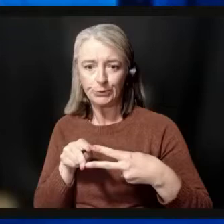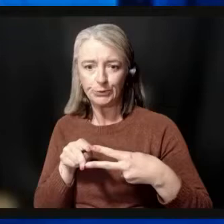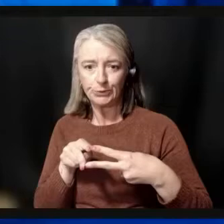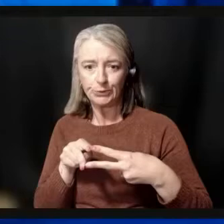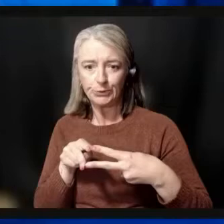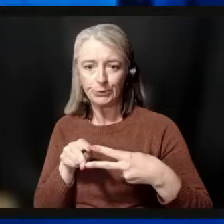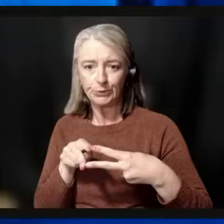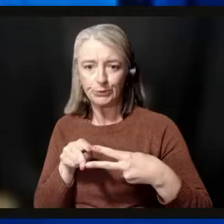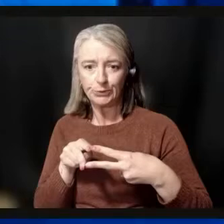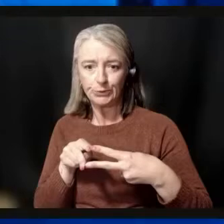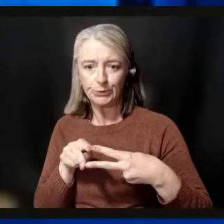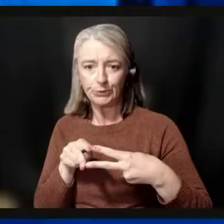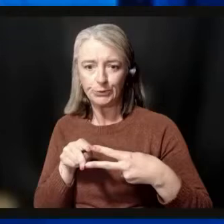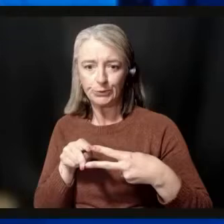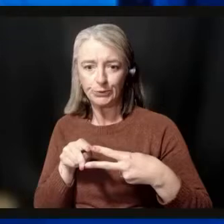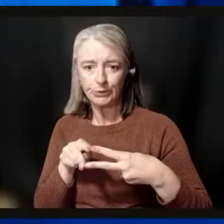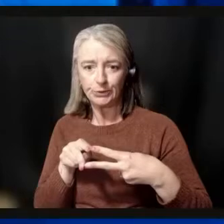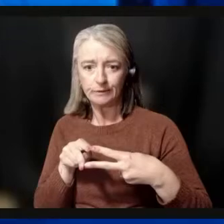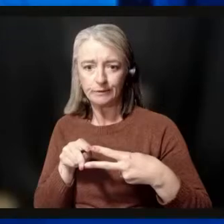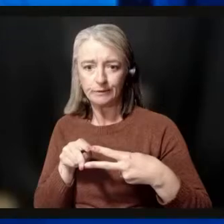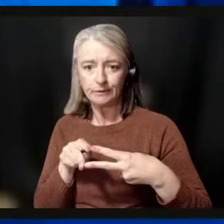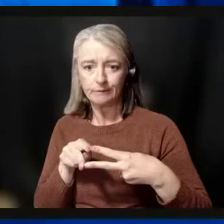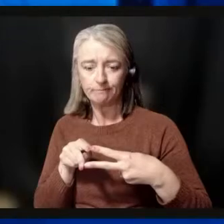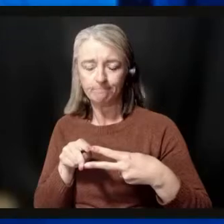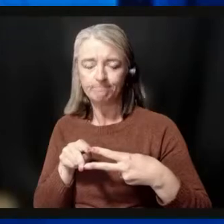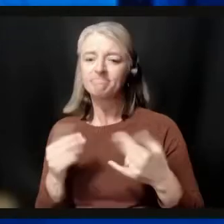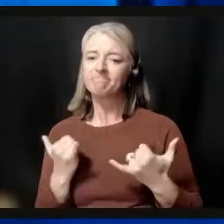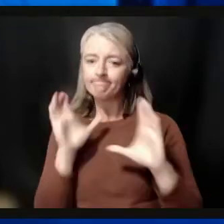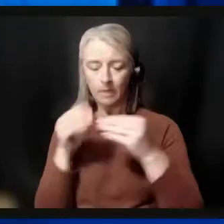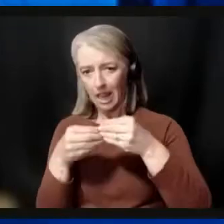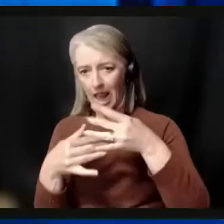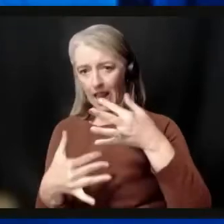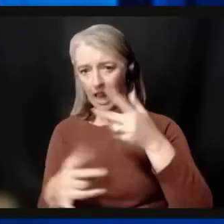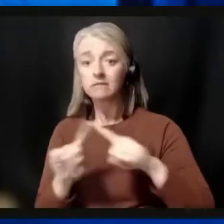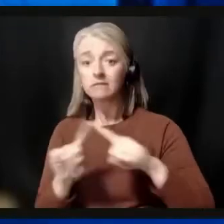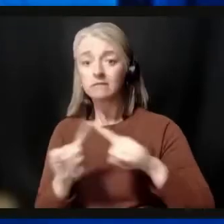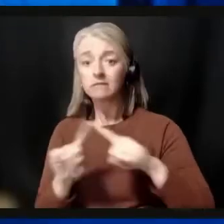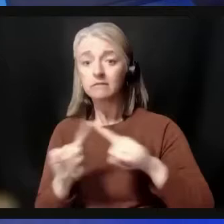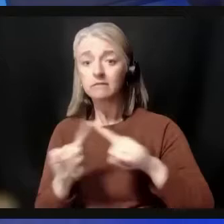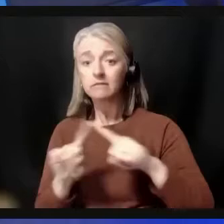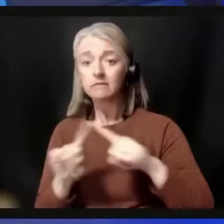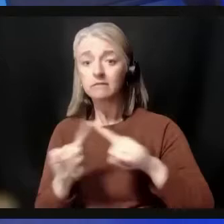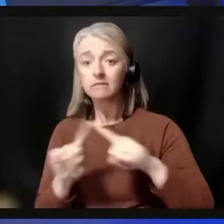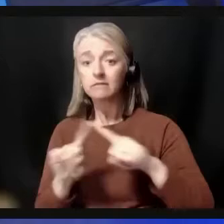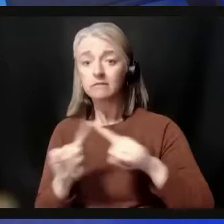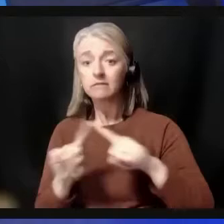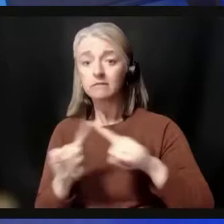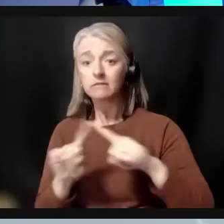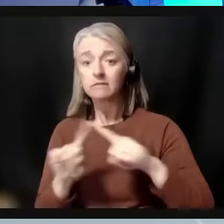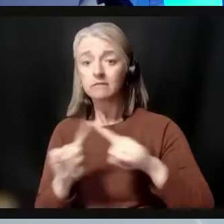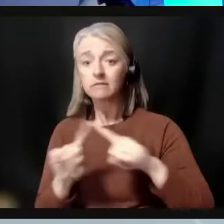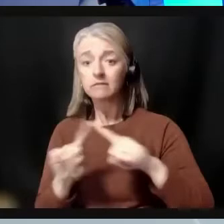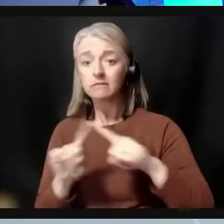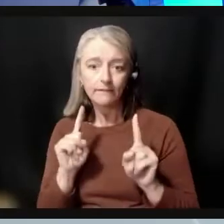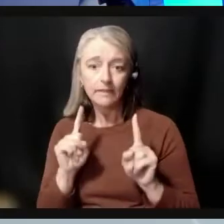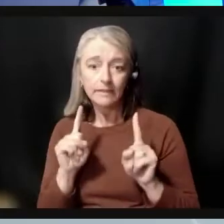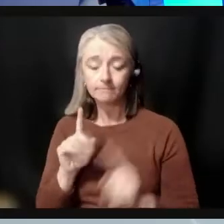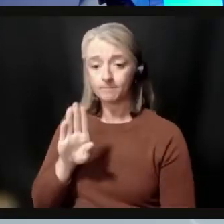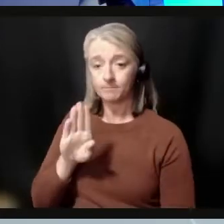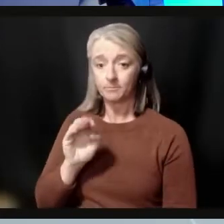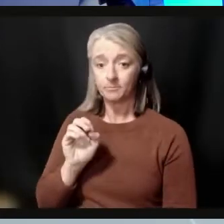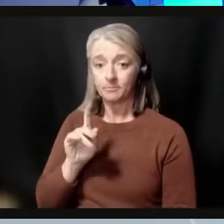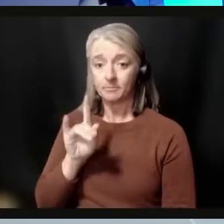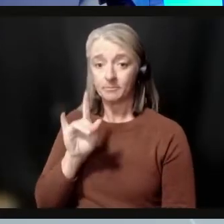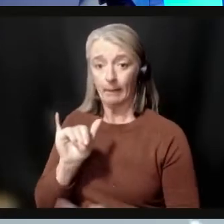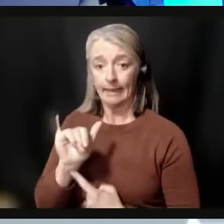and we're able to really manage that patient a lot more effectively. Mm-hmm. So, Becky, I'm going to turn to you now. You